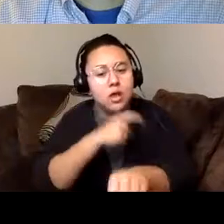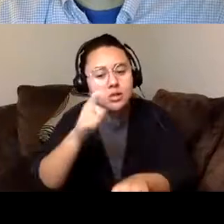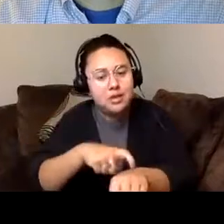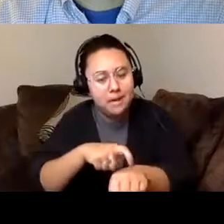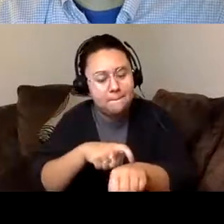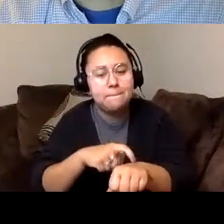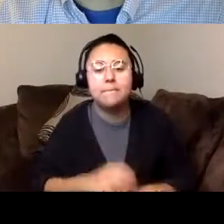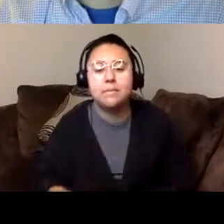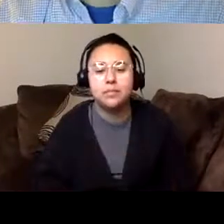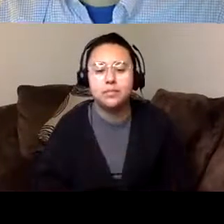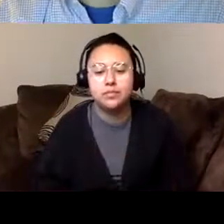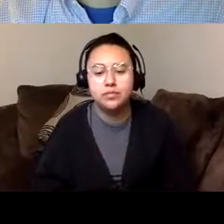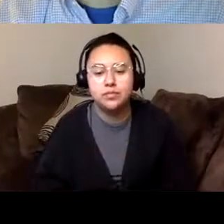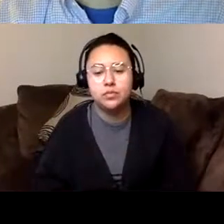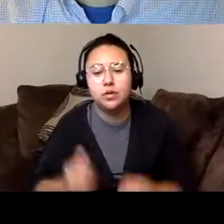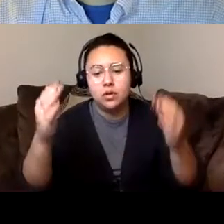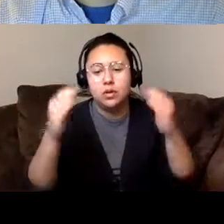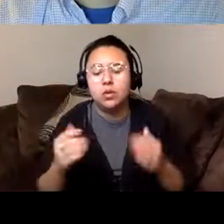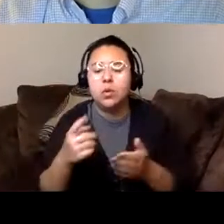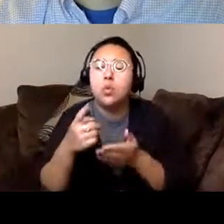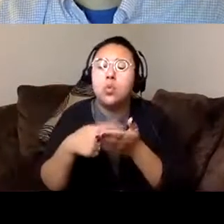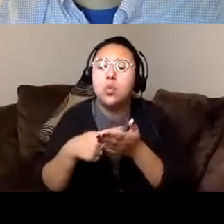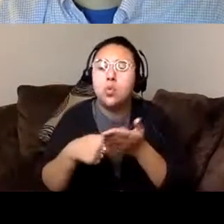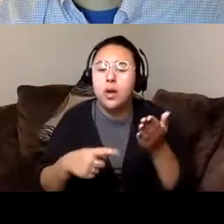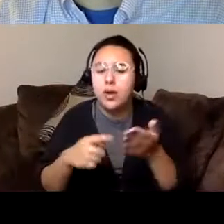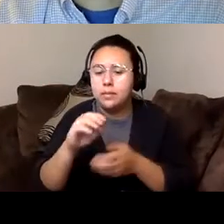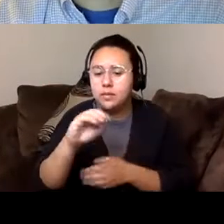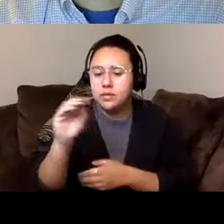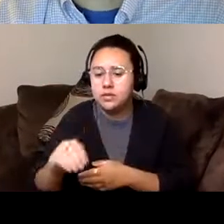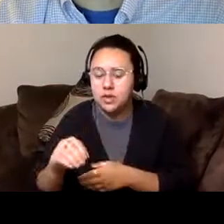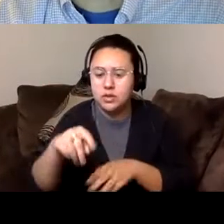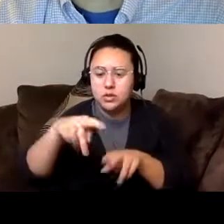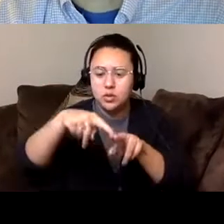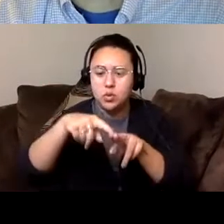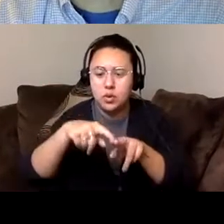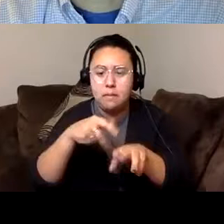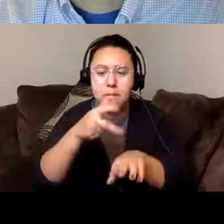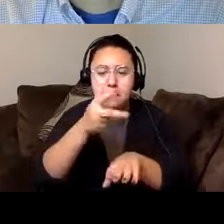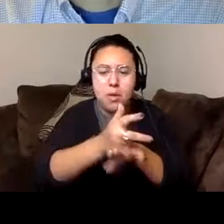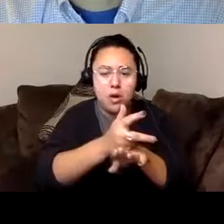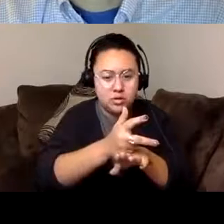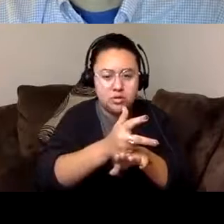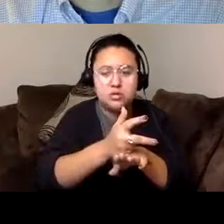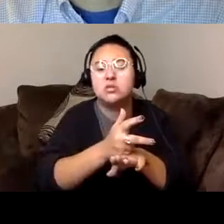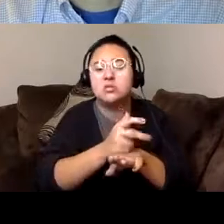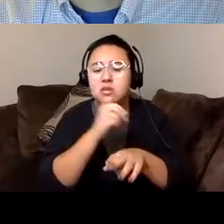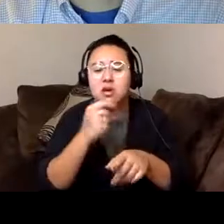What about what percentage of scooters are parked improperly, even briefly?